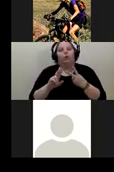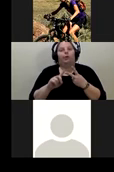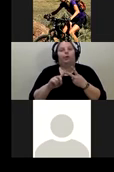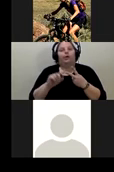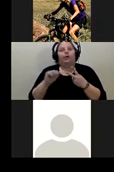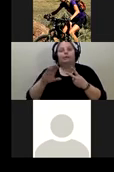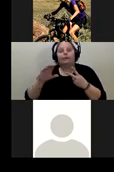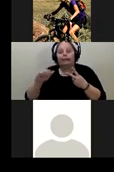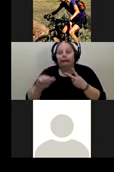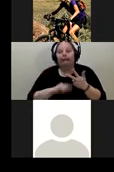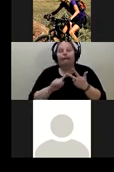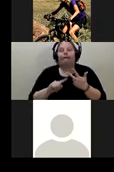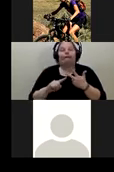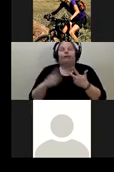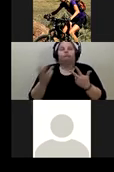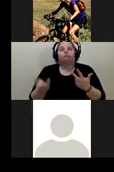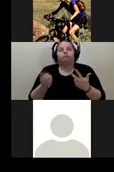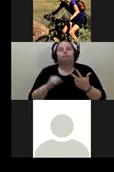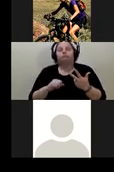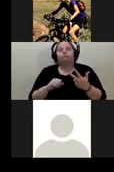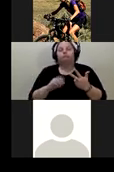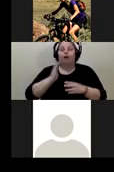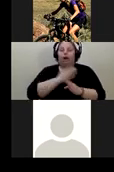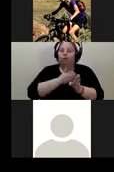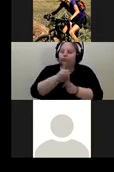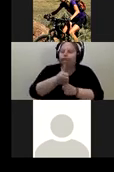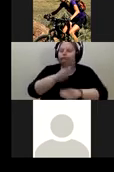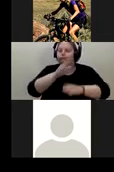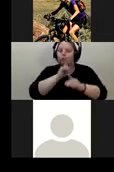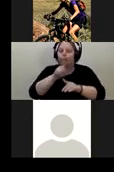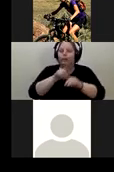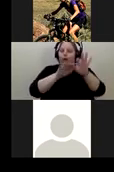ACA, you know, our professions are defined.